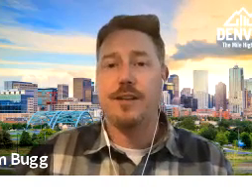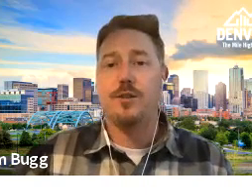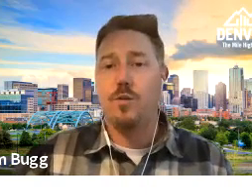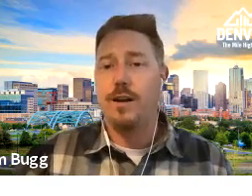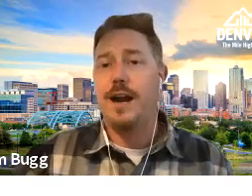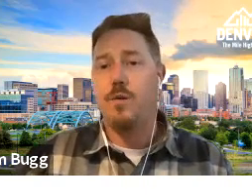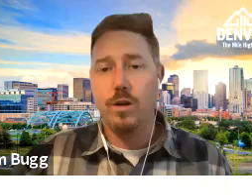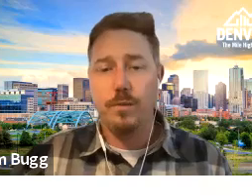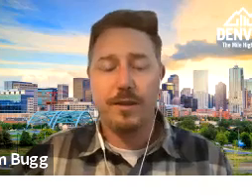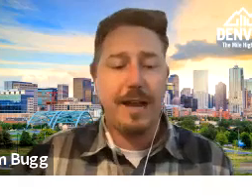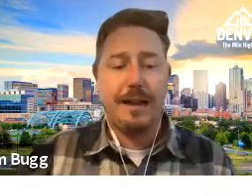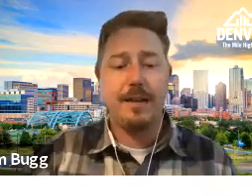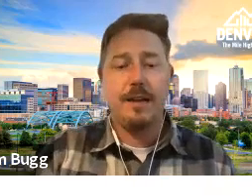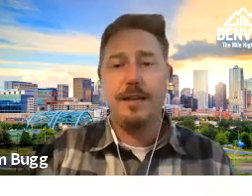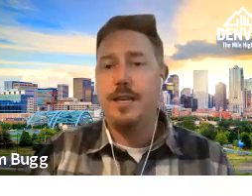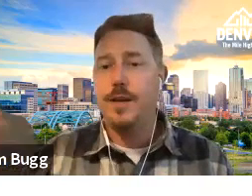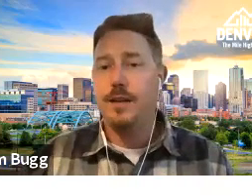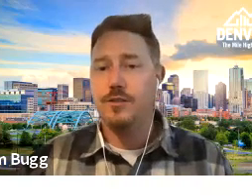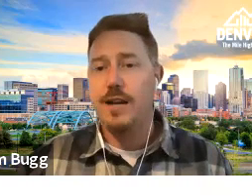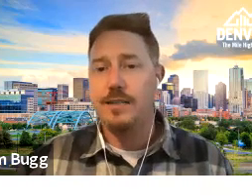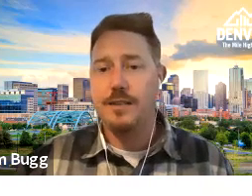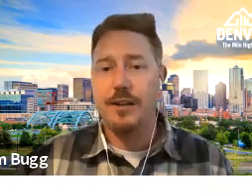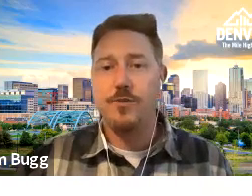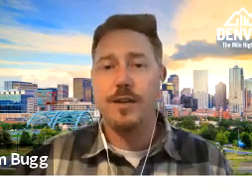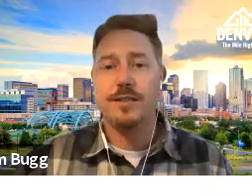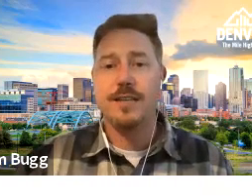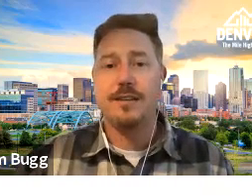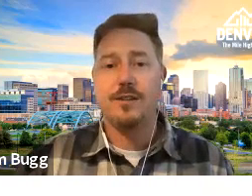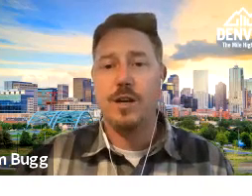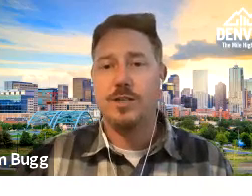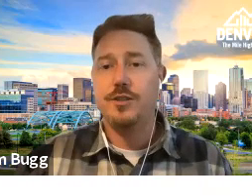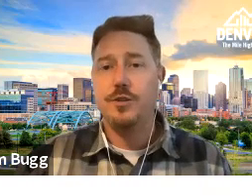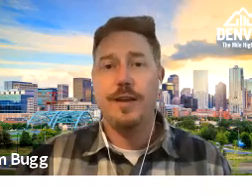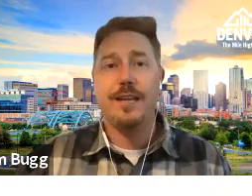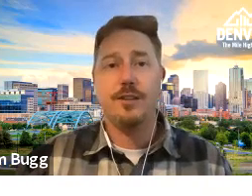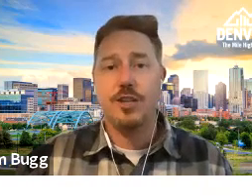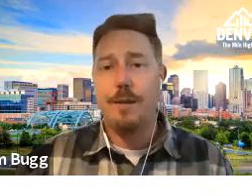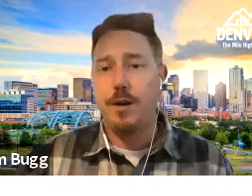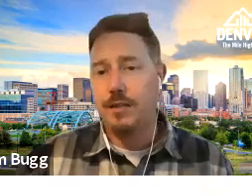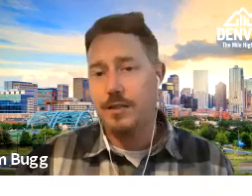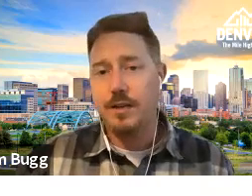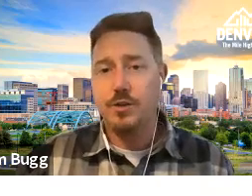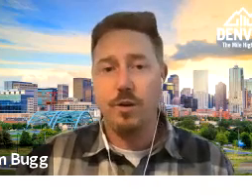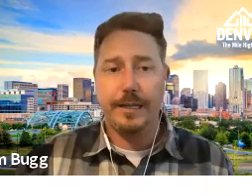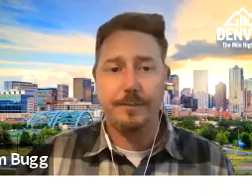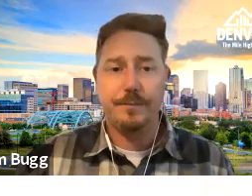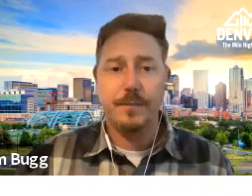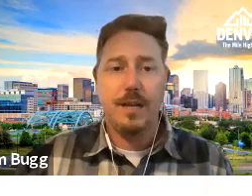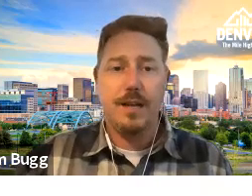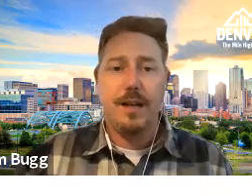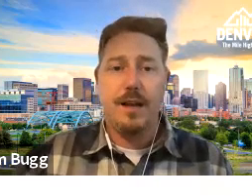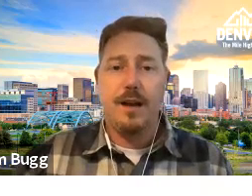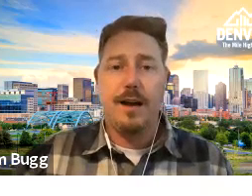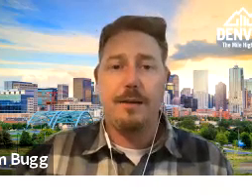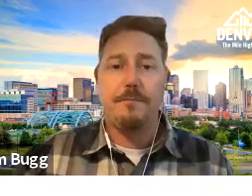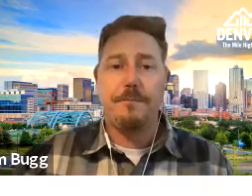FEMA-R8-HMhelp@fema.dhs.gov. And don't worry, I will put that email address that you can send a question to in the chat box shortly.